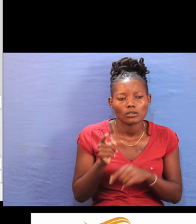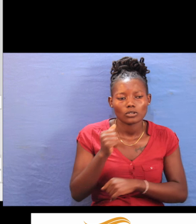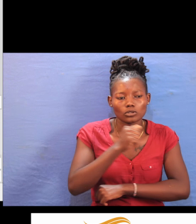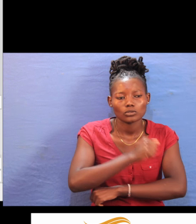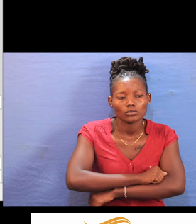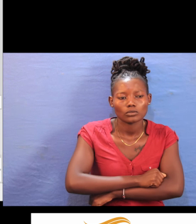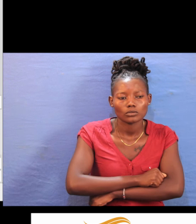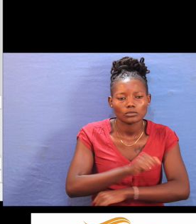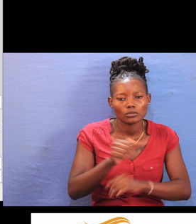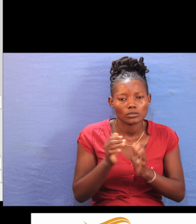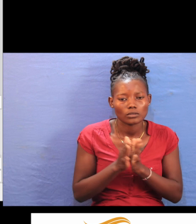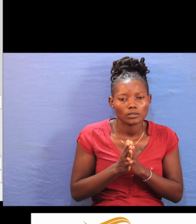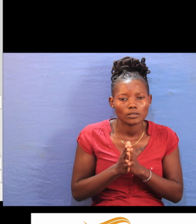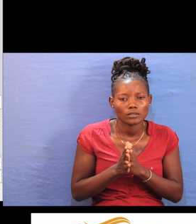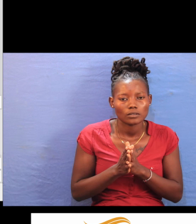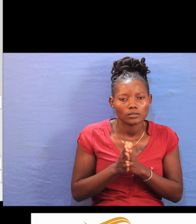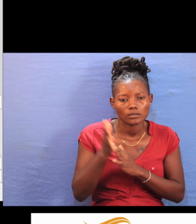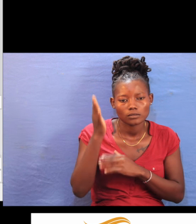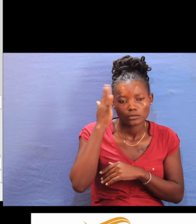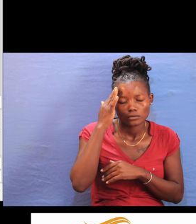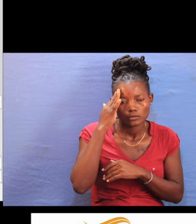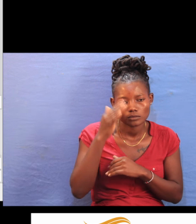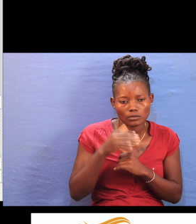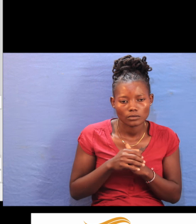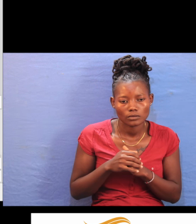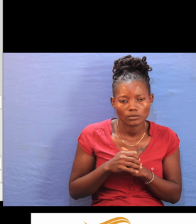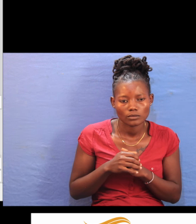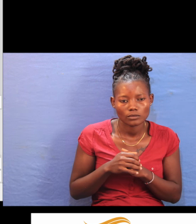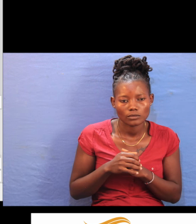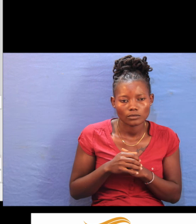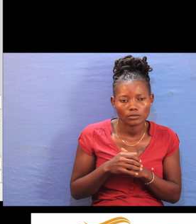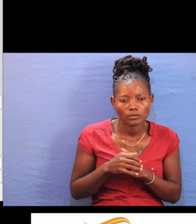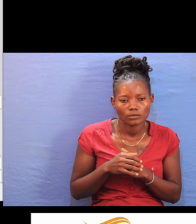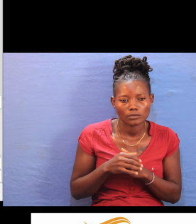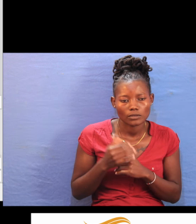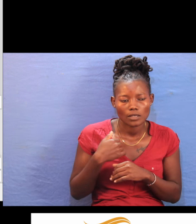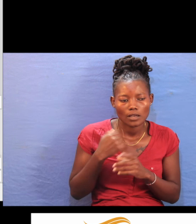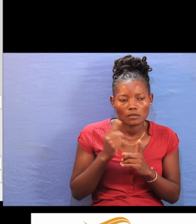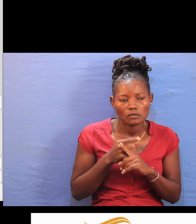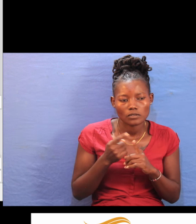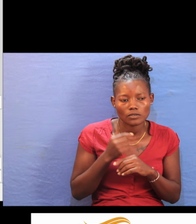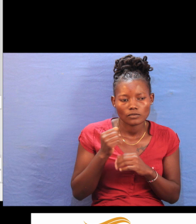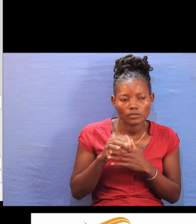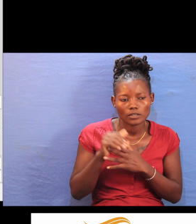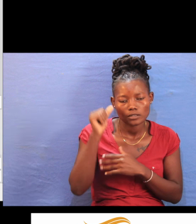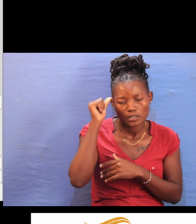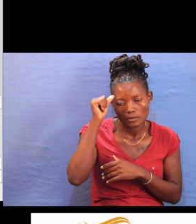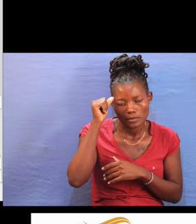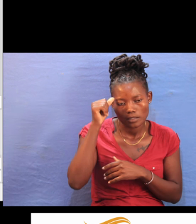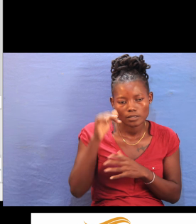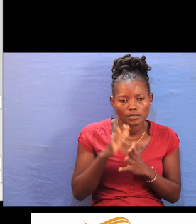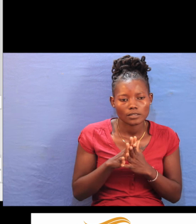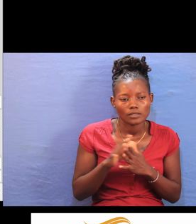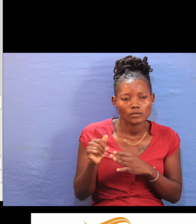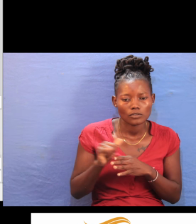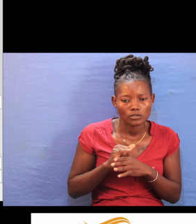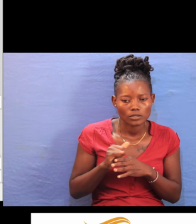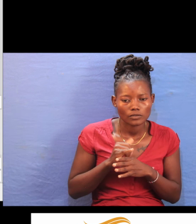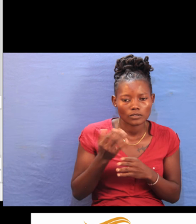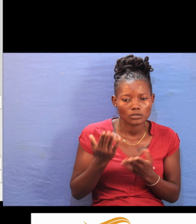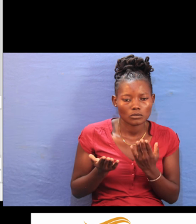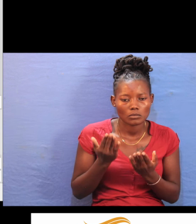For example, with lifestyle, If someone has a job and